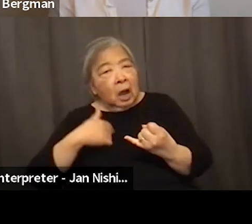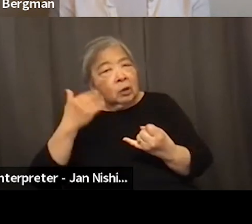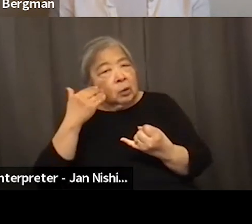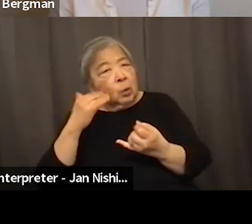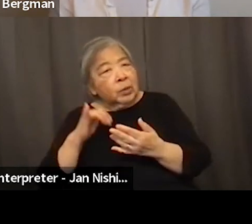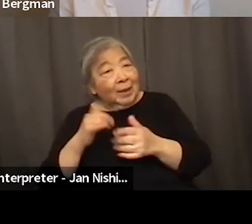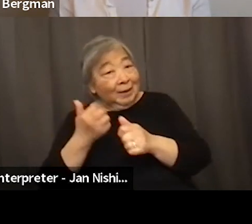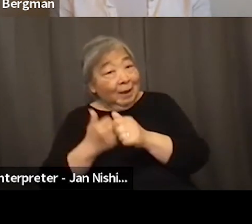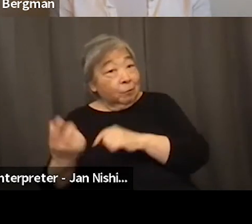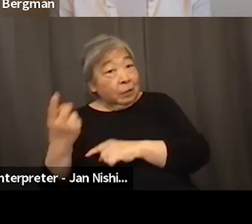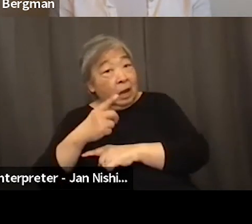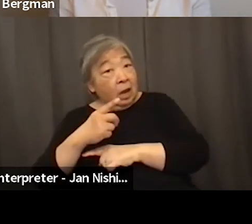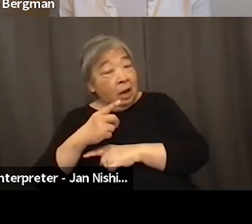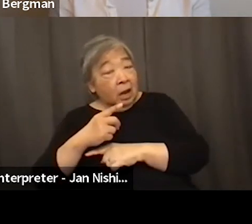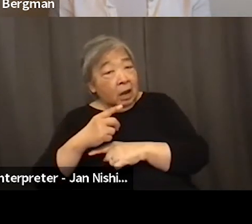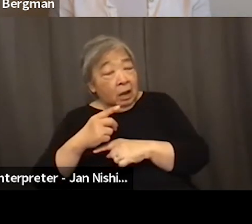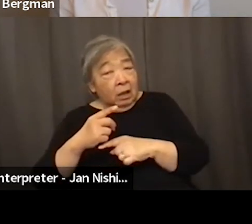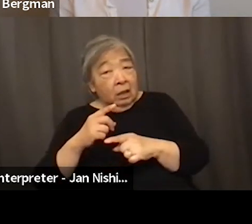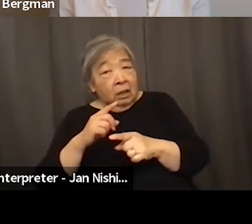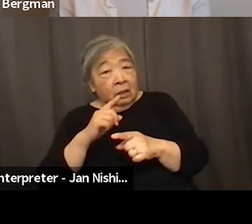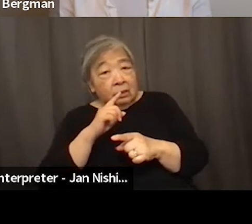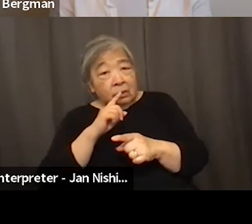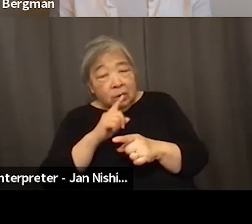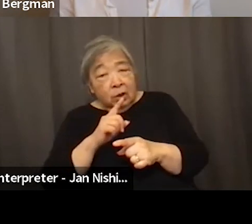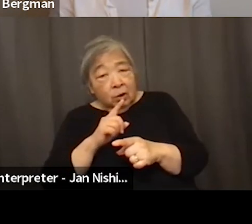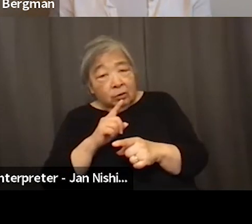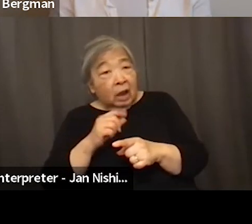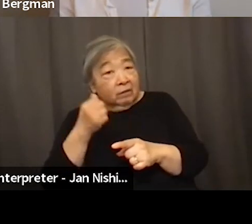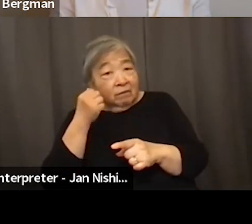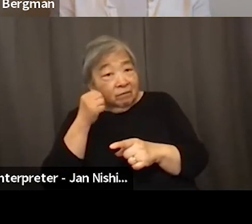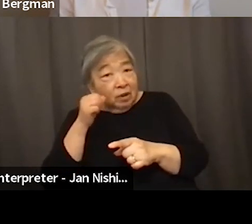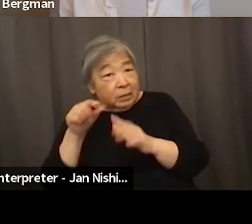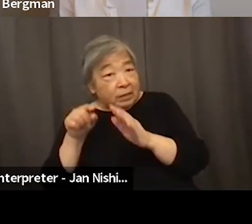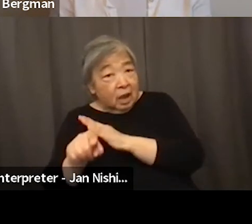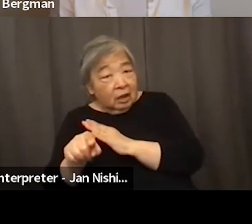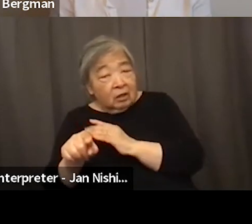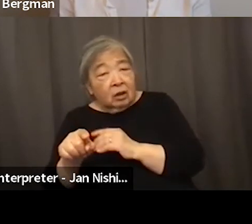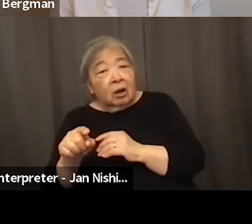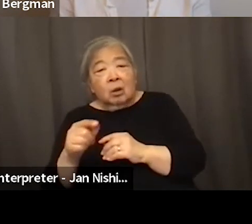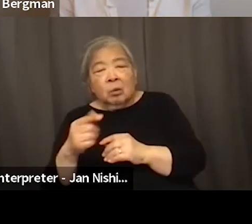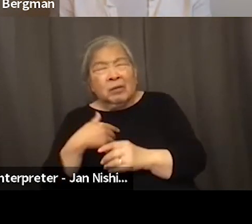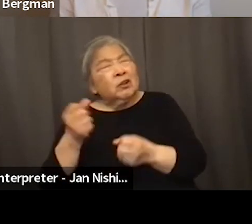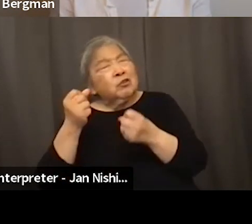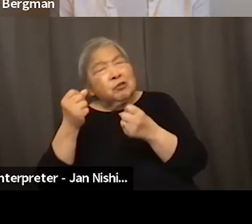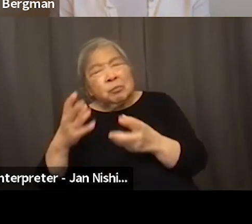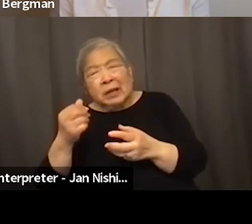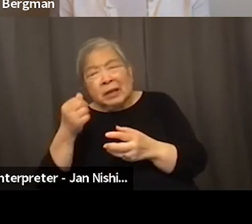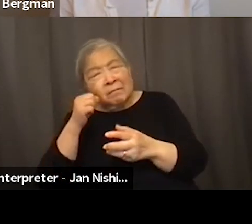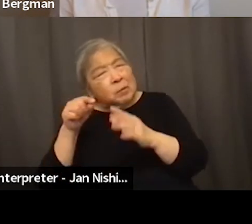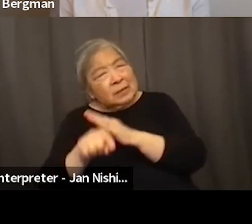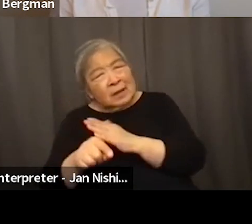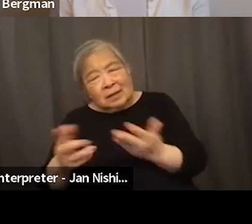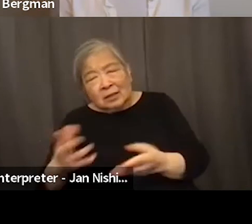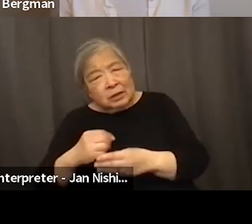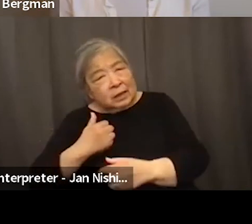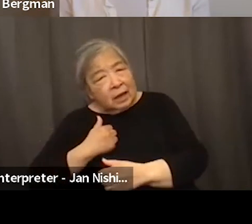each and every day on that front line, there's on the front line of femicide, and we've had far too many femicides here in Canada.